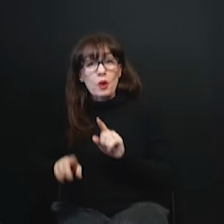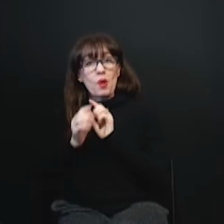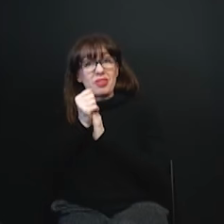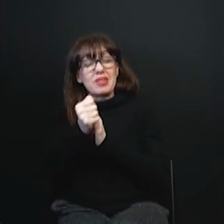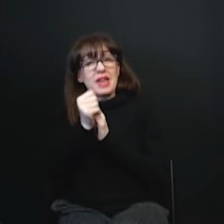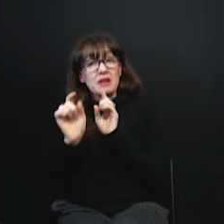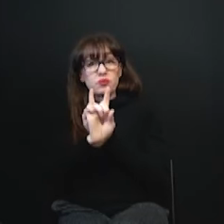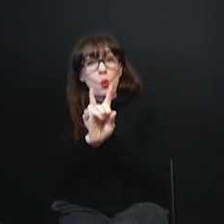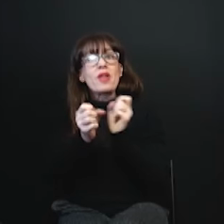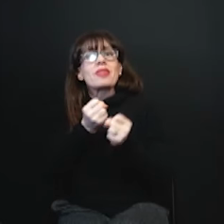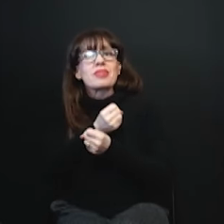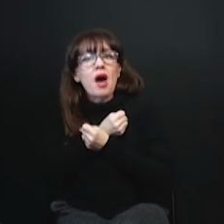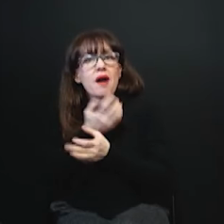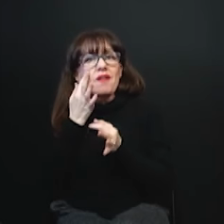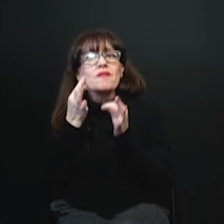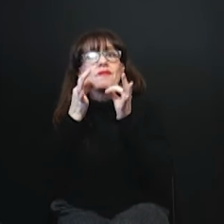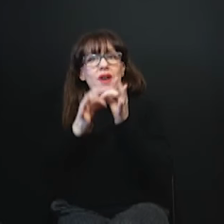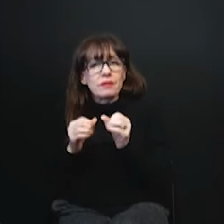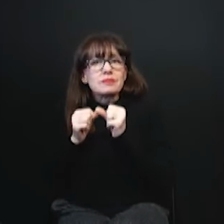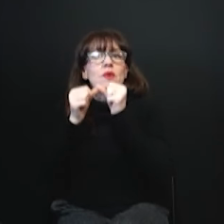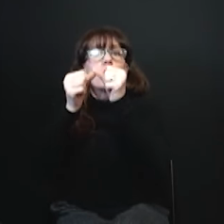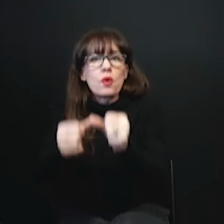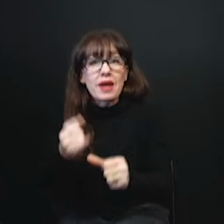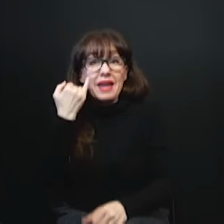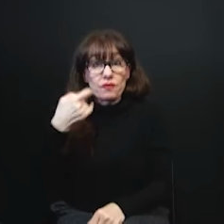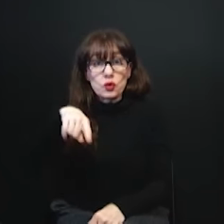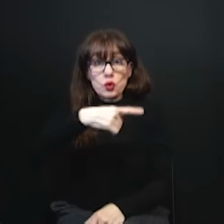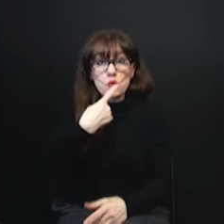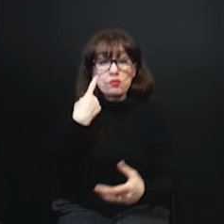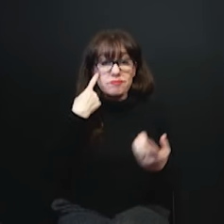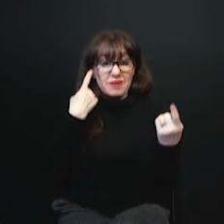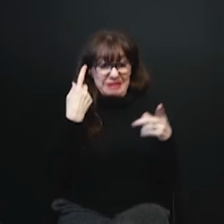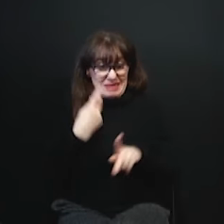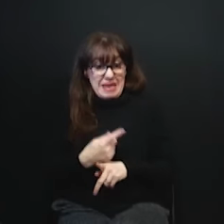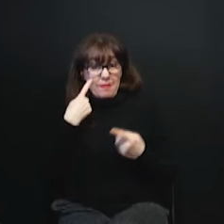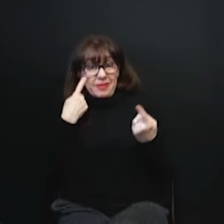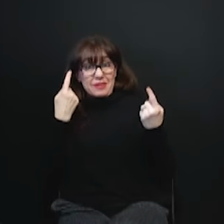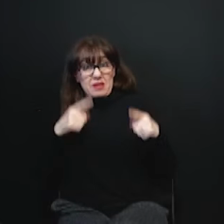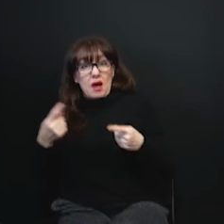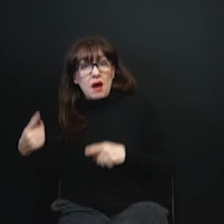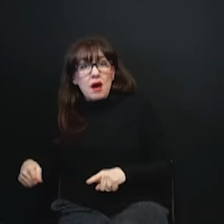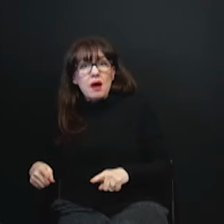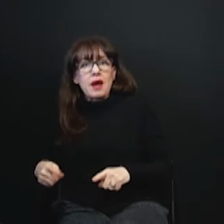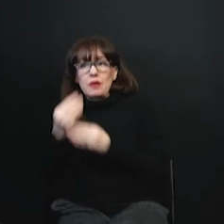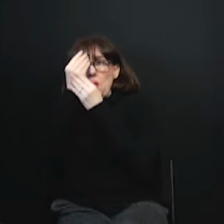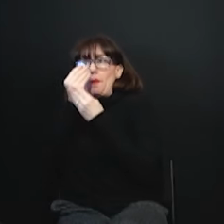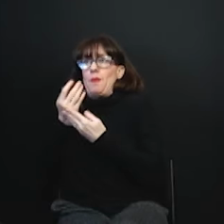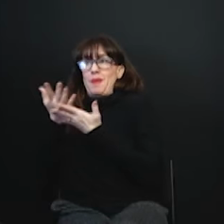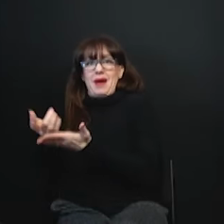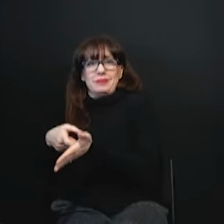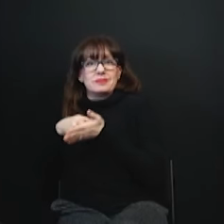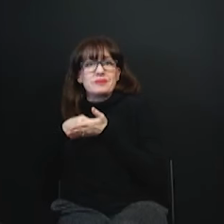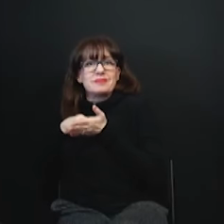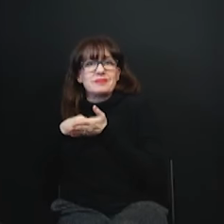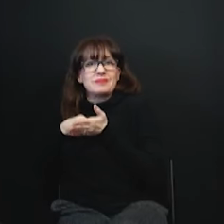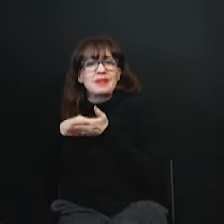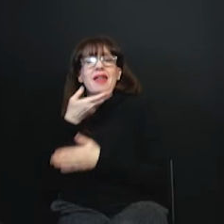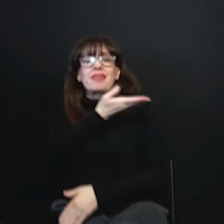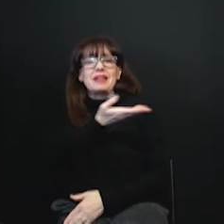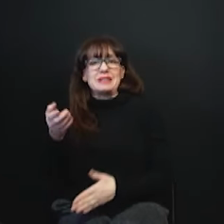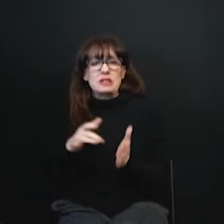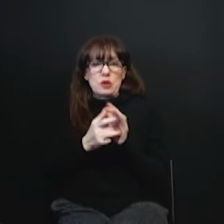love and faithfulness all who keep his covenant and obey his demands. This is the word of the